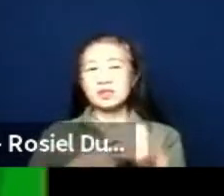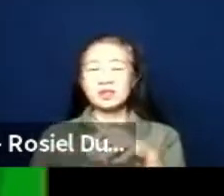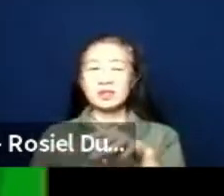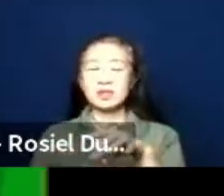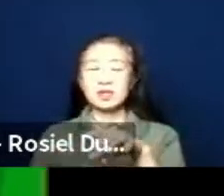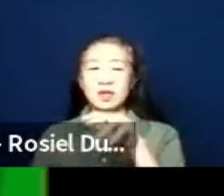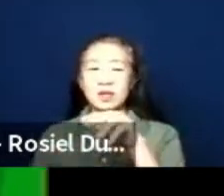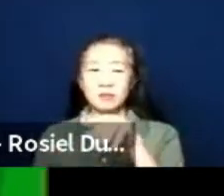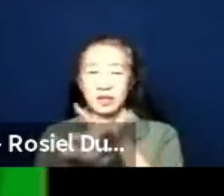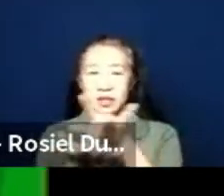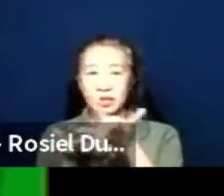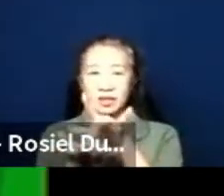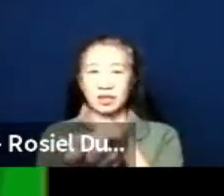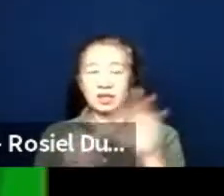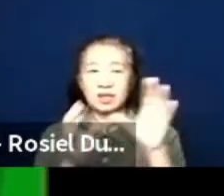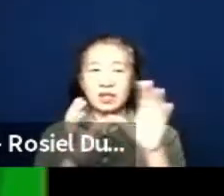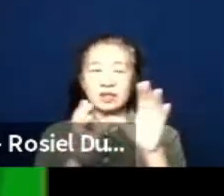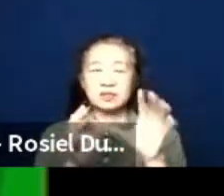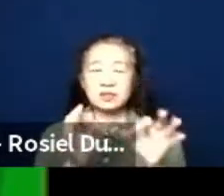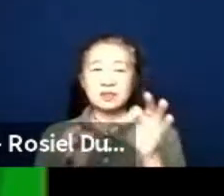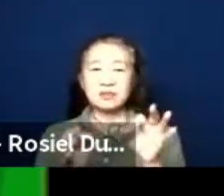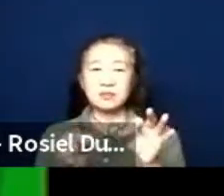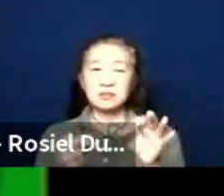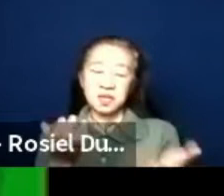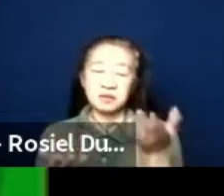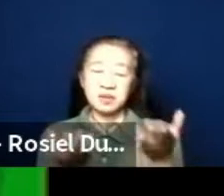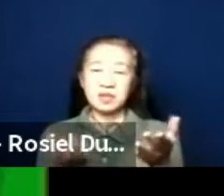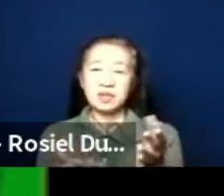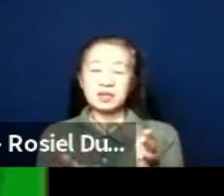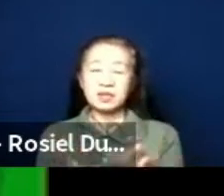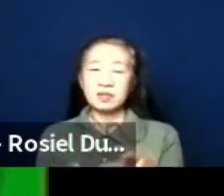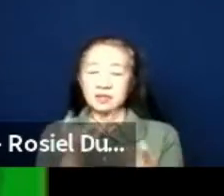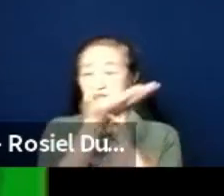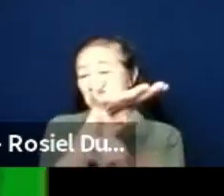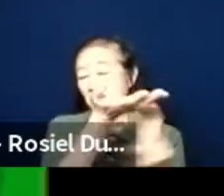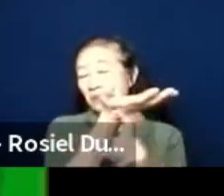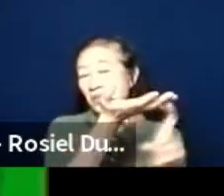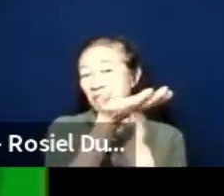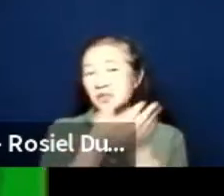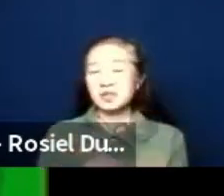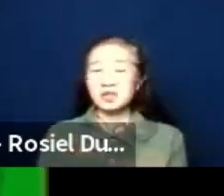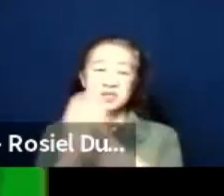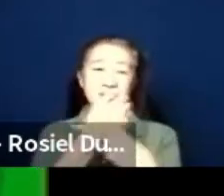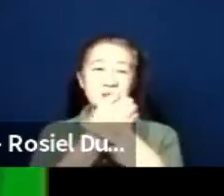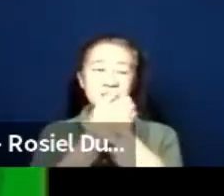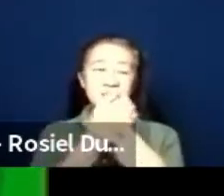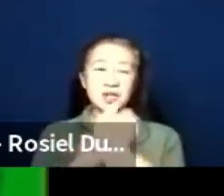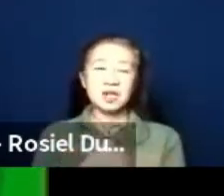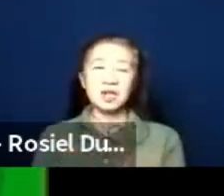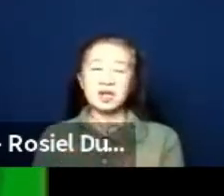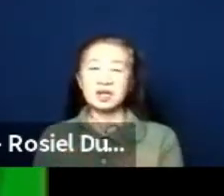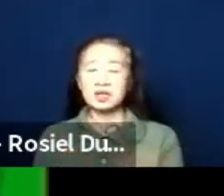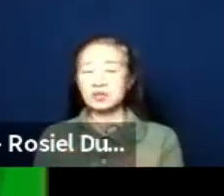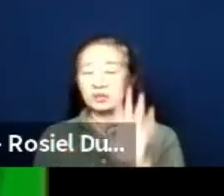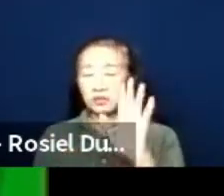If you cannot have it in a hard copy, maybe you can scan it and save it in your flash drive or electronically in your